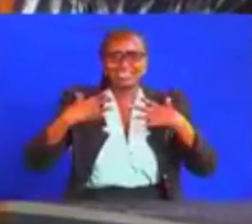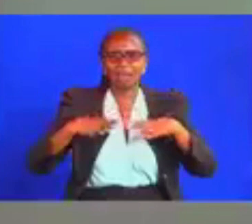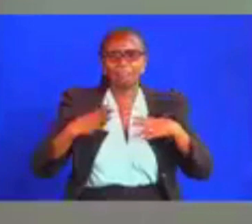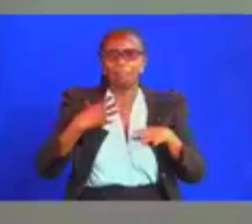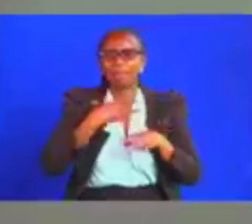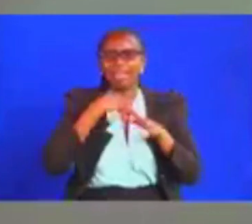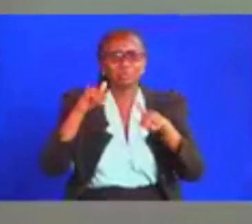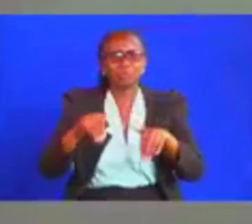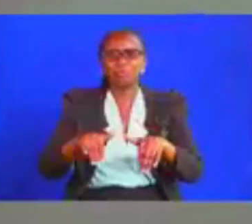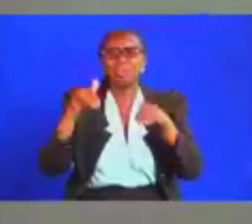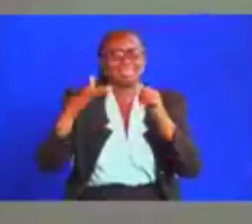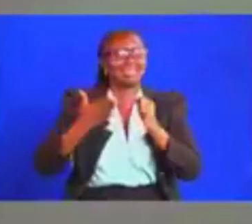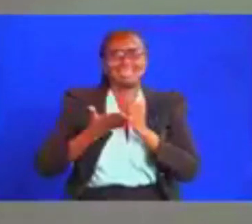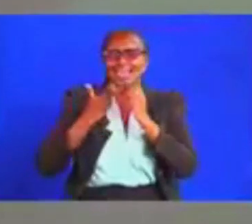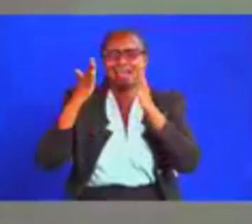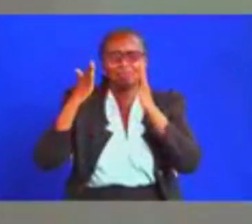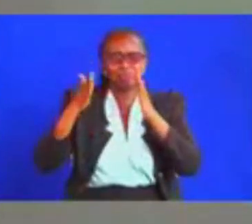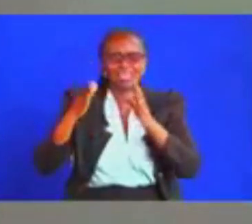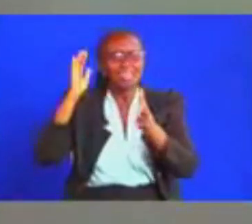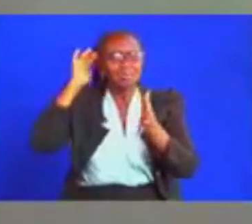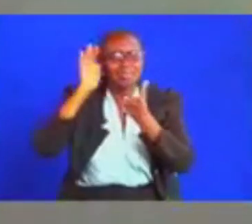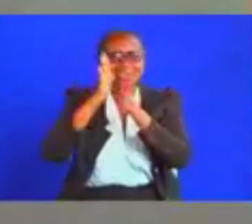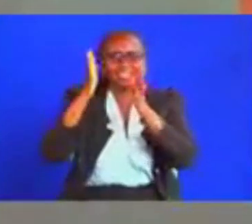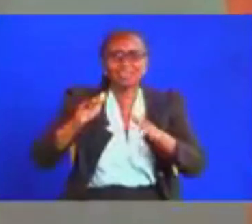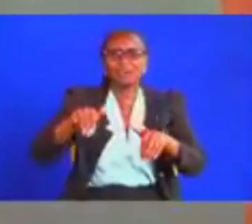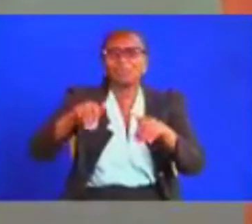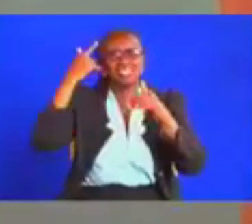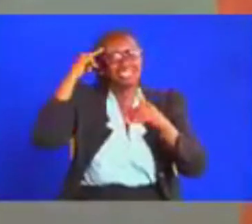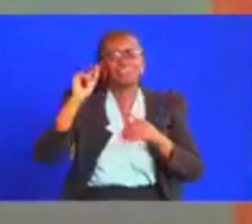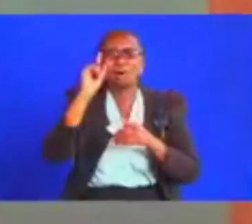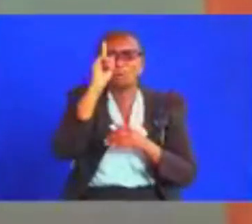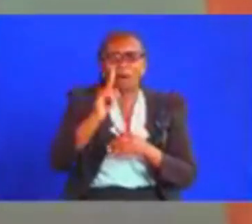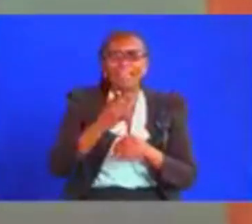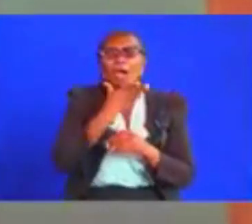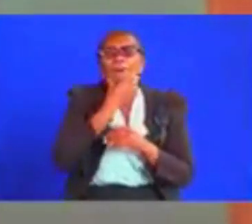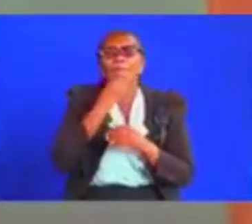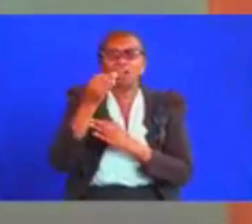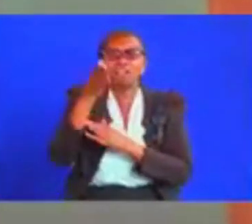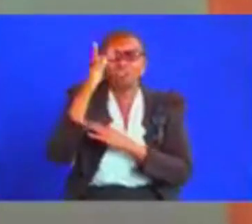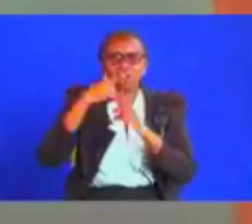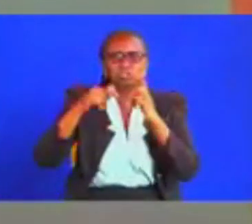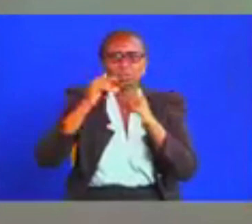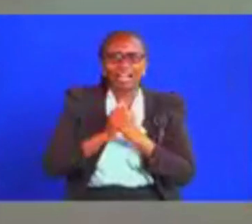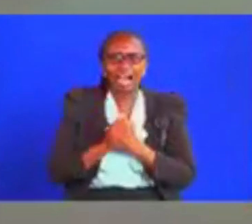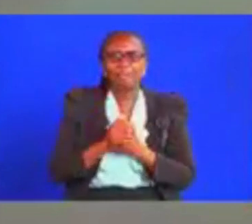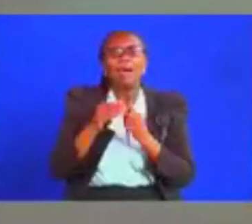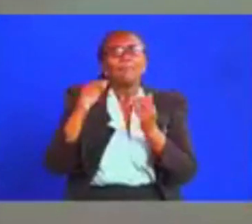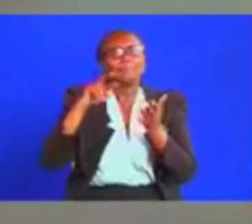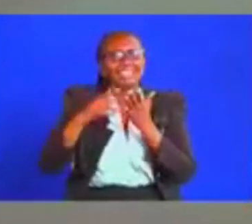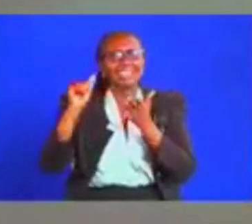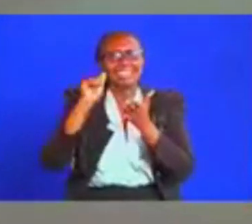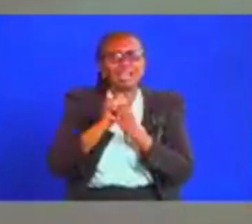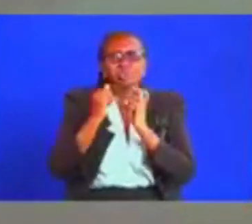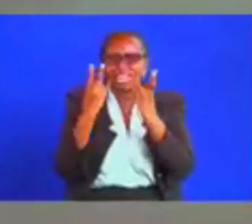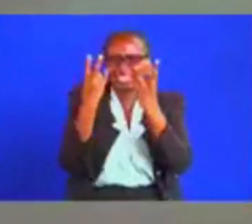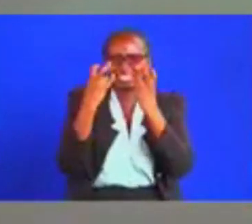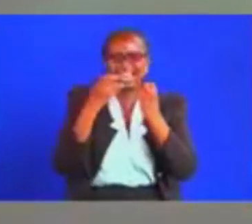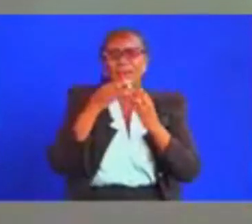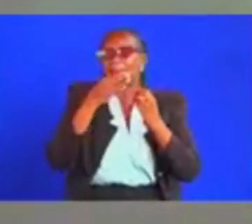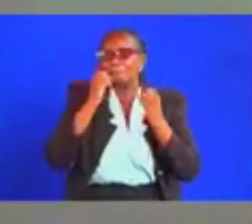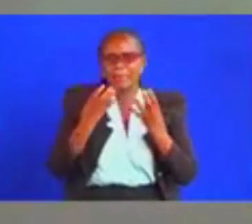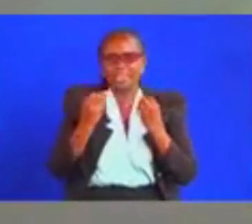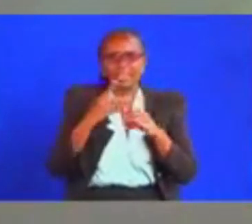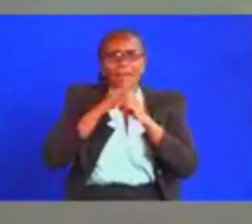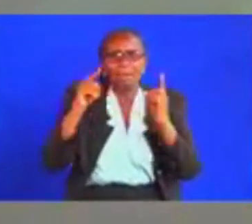as helpless believers, waiting for one great man of God to come in hope that he will draw many. Whereas with